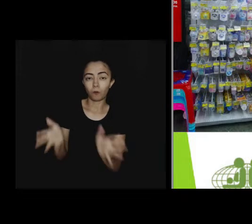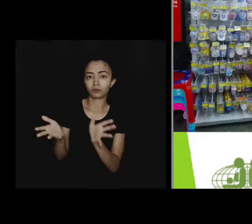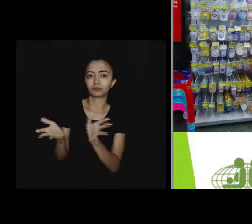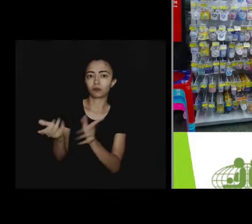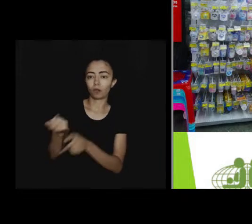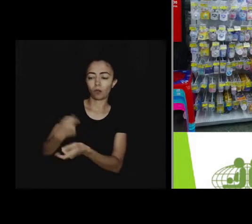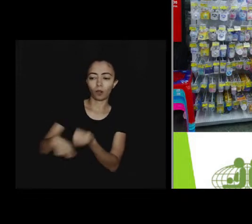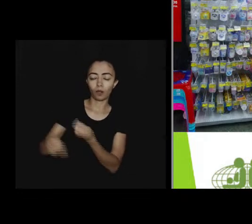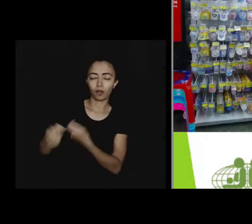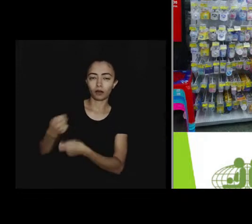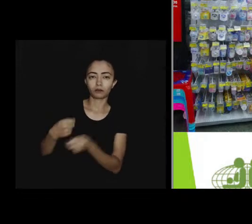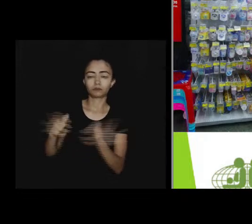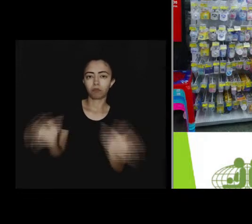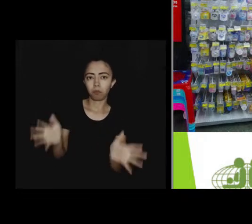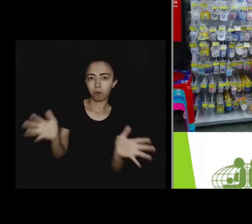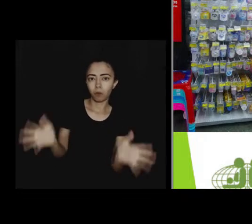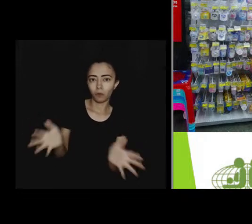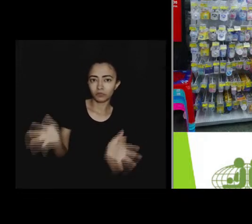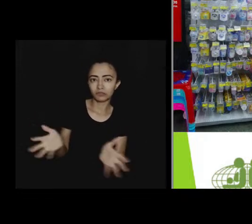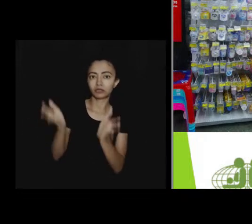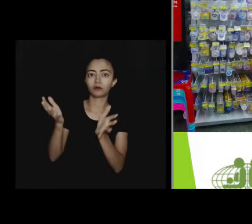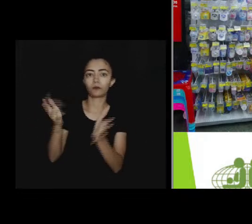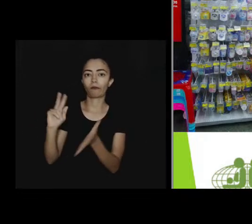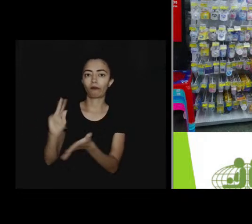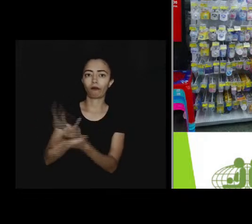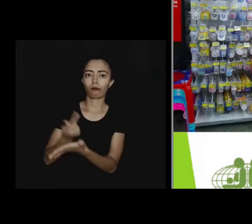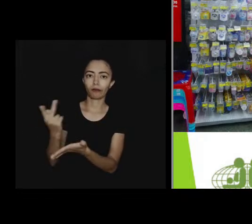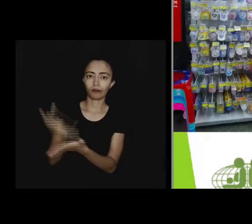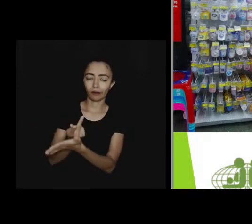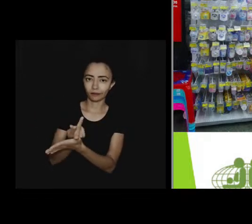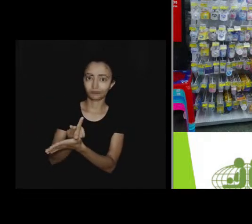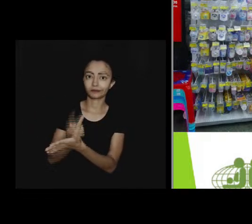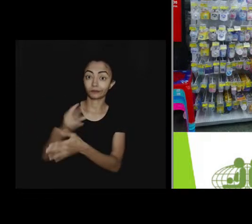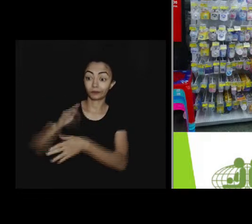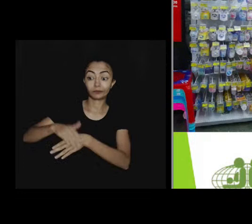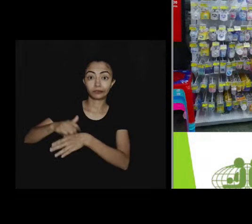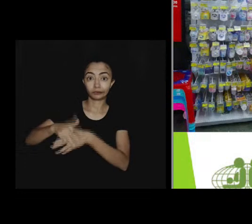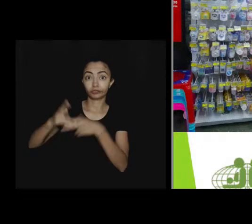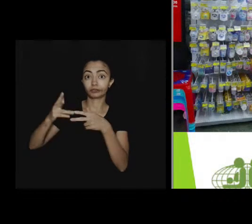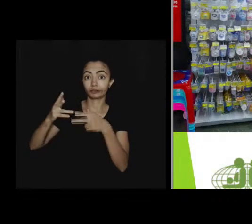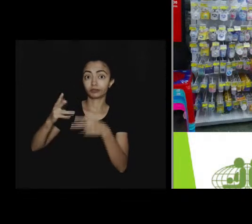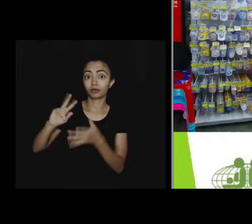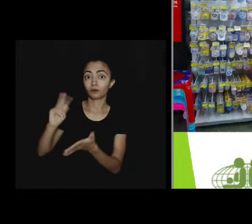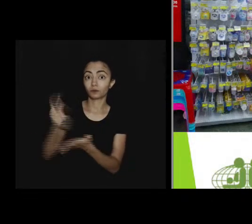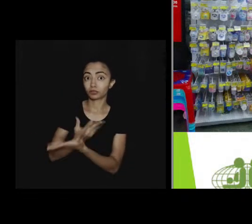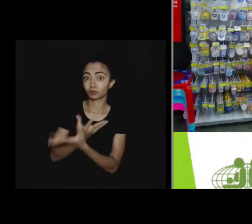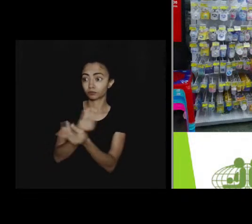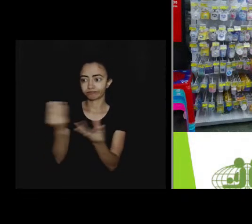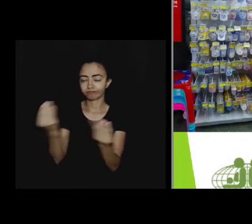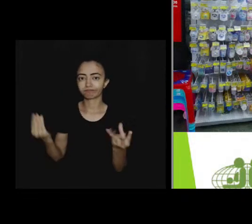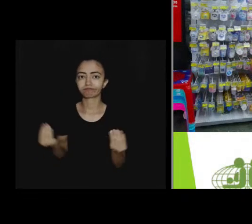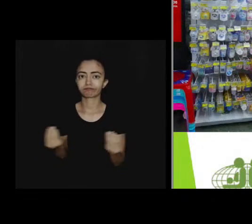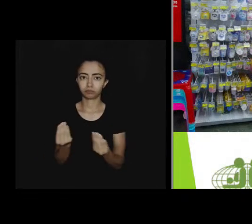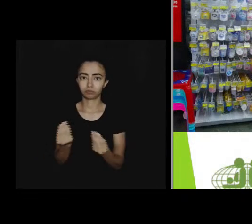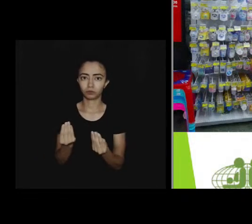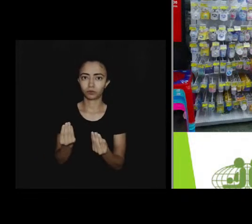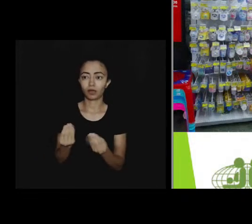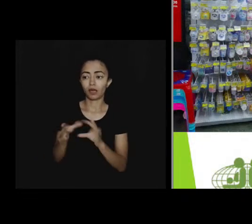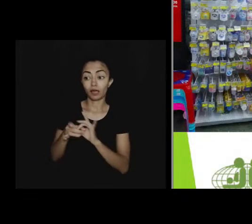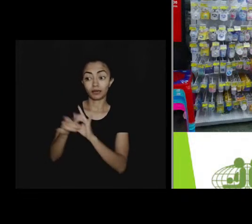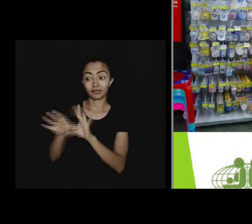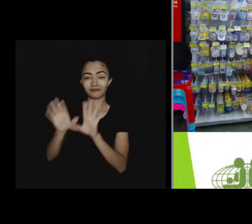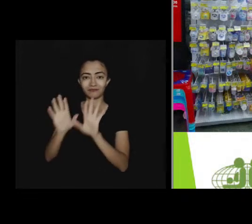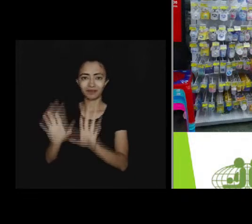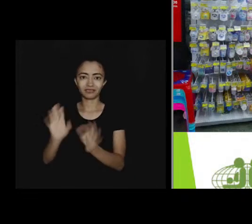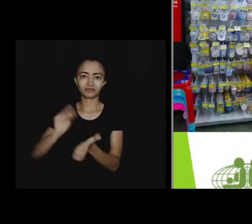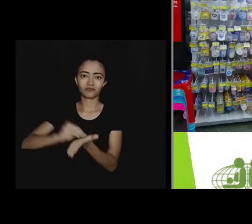inadequate commercial promotion. This is very, very common. It's allowed to have commercial promotion, but